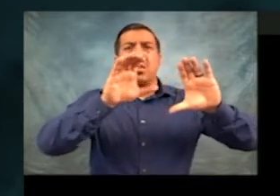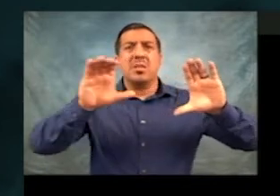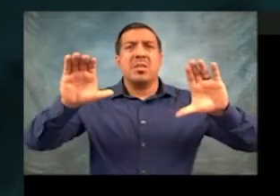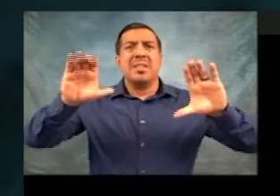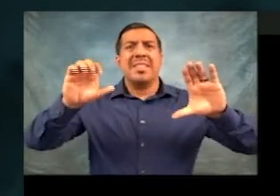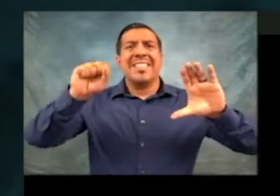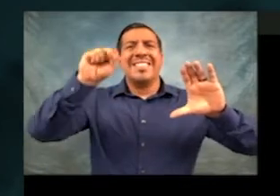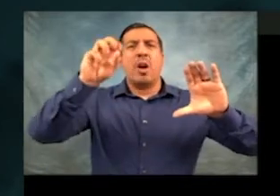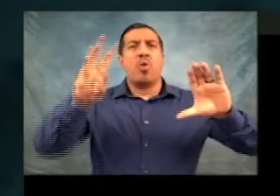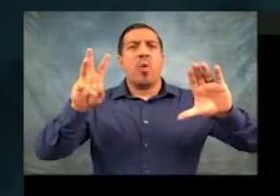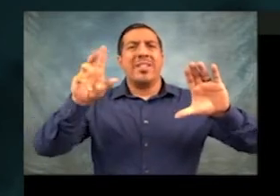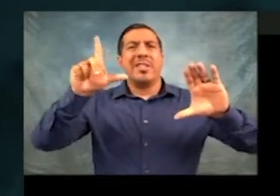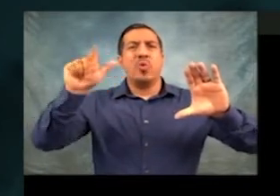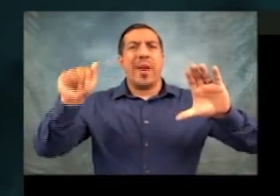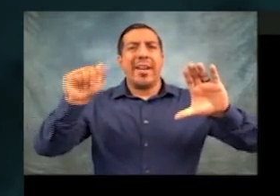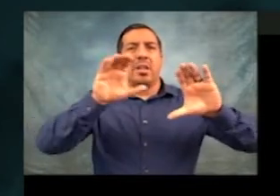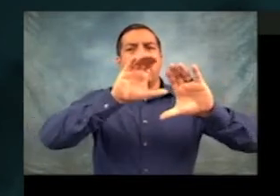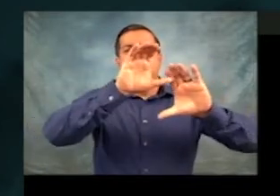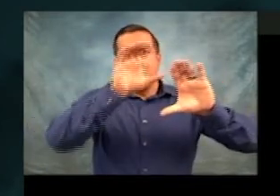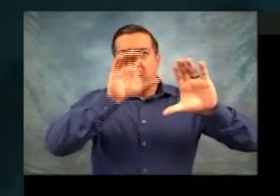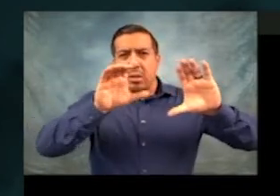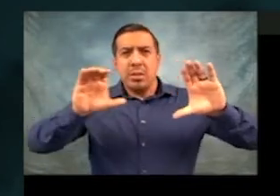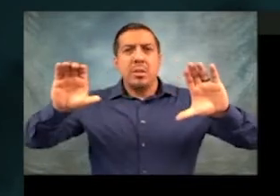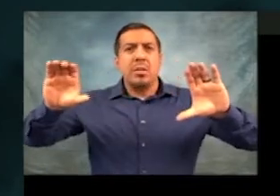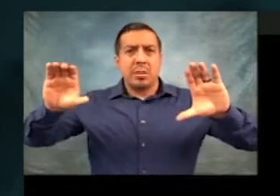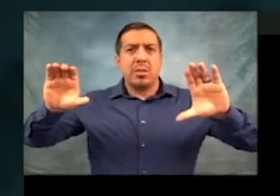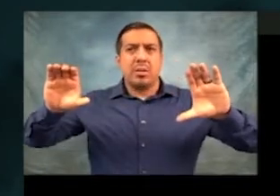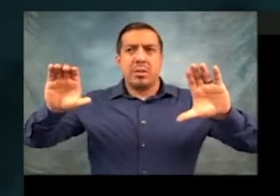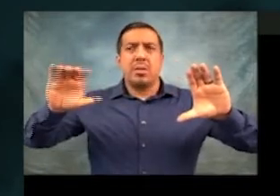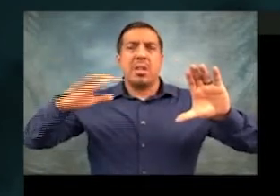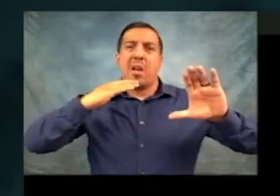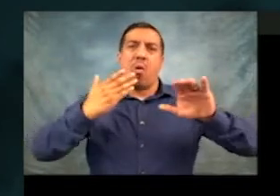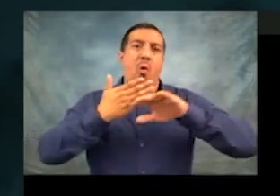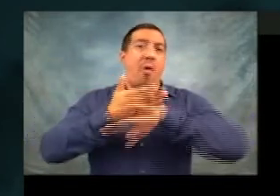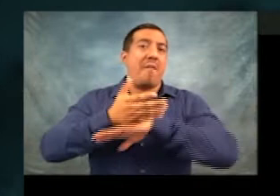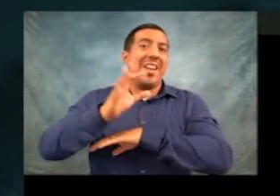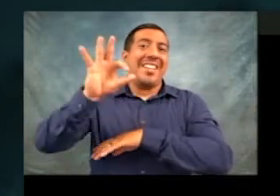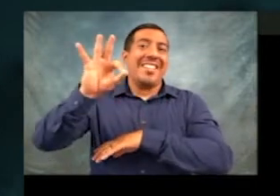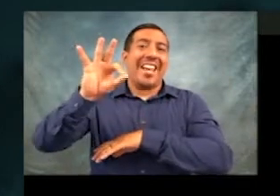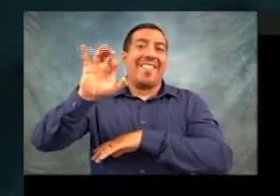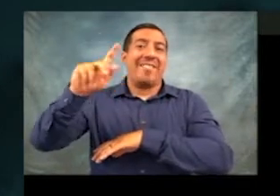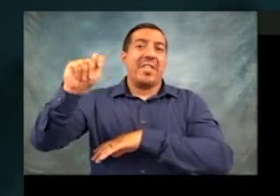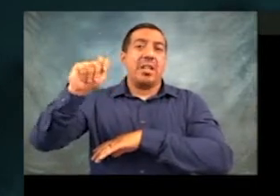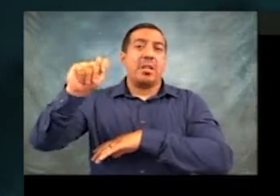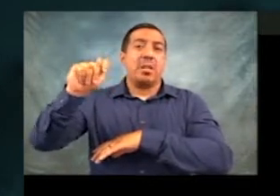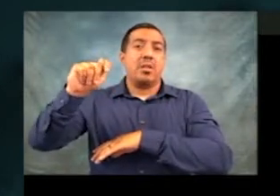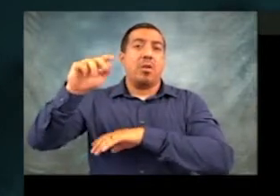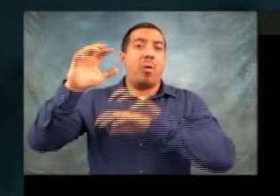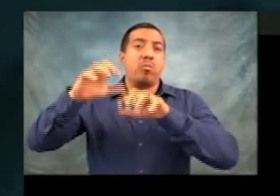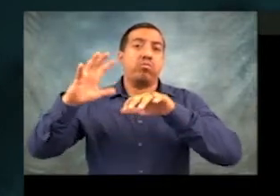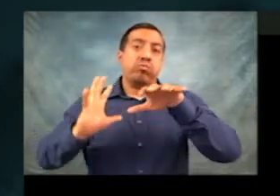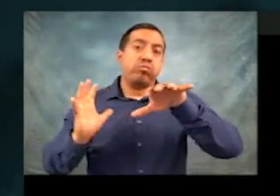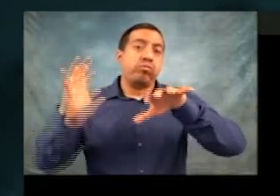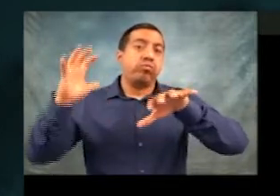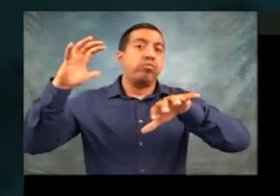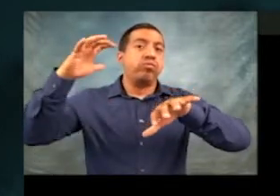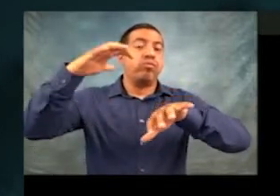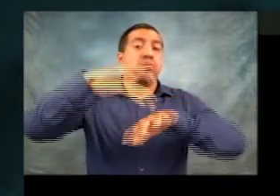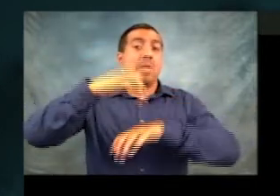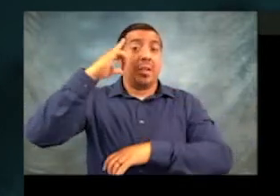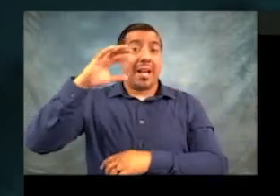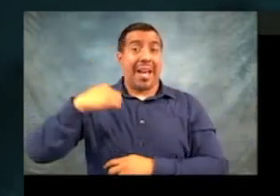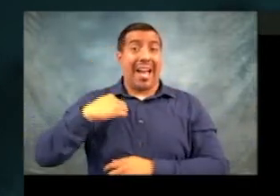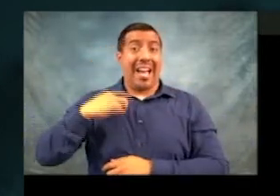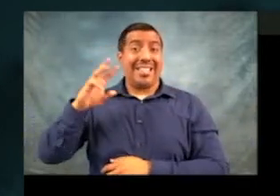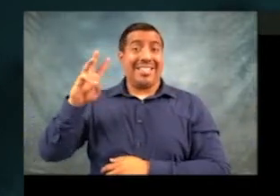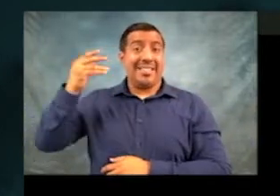of southwest Louisiana that had greater than 9 feet of storm surge. So When you think 9 feet, I stand